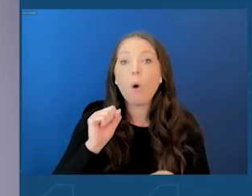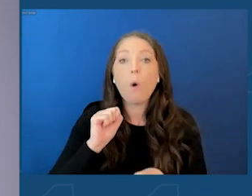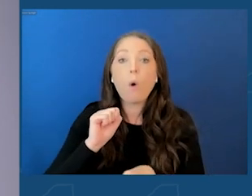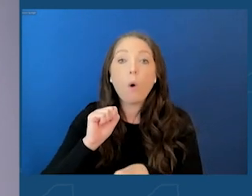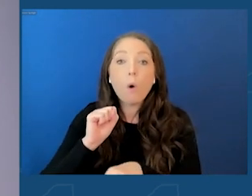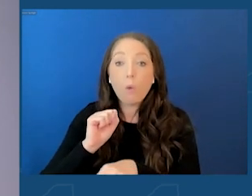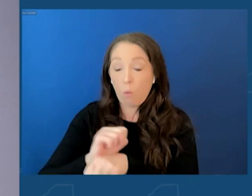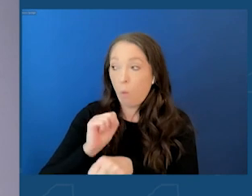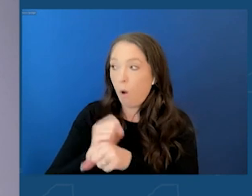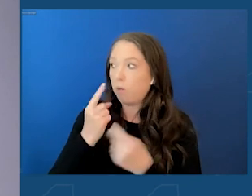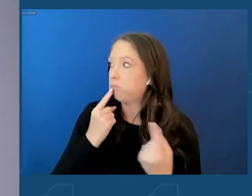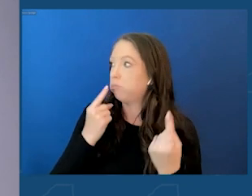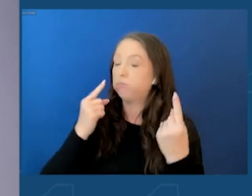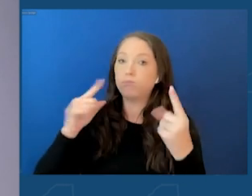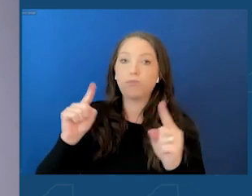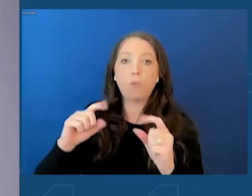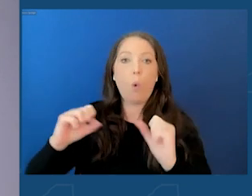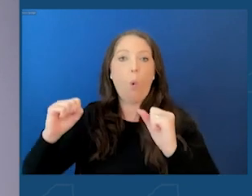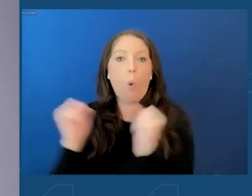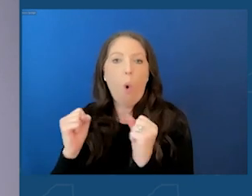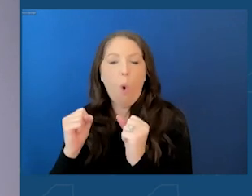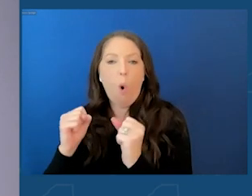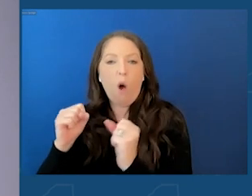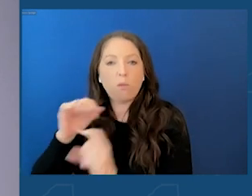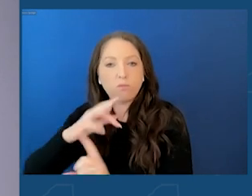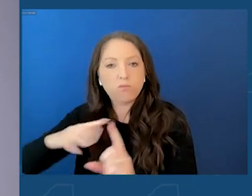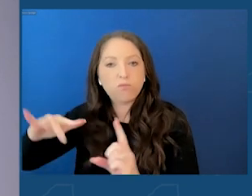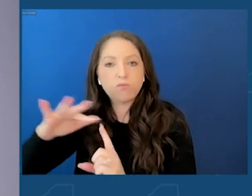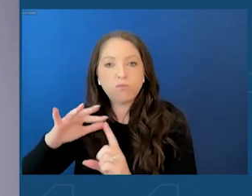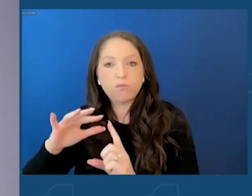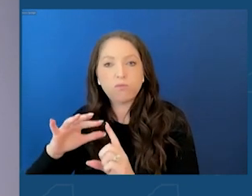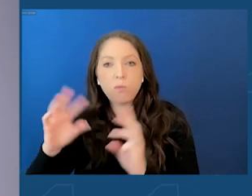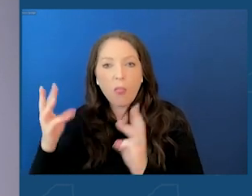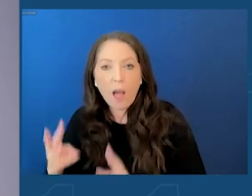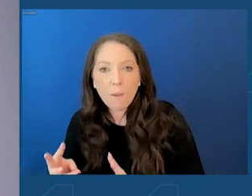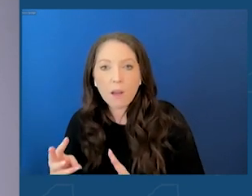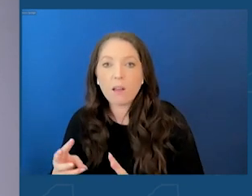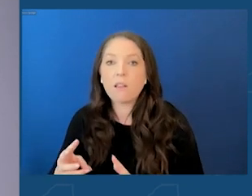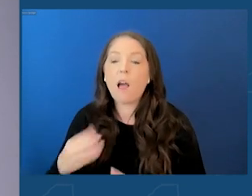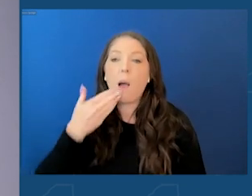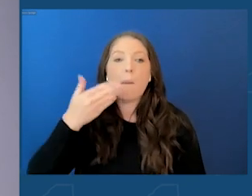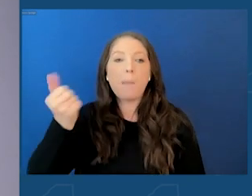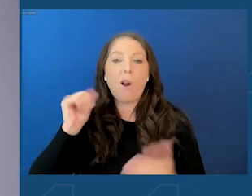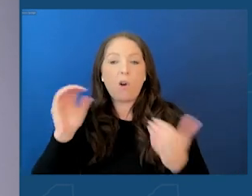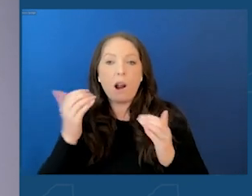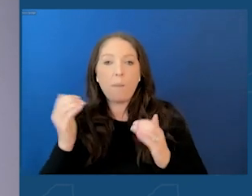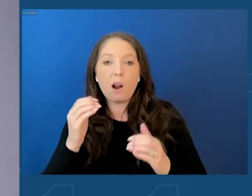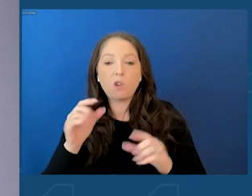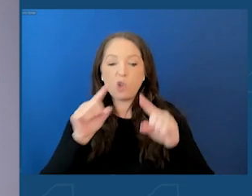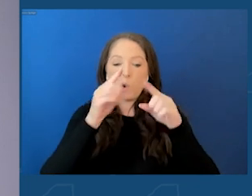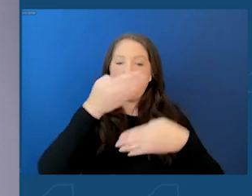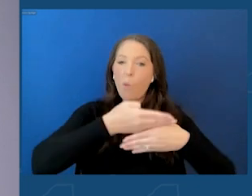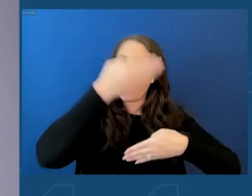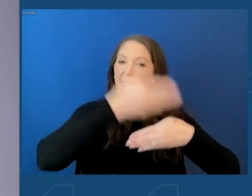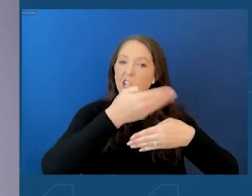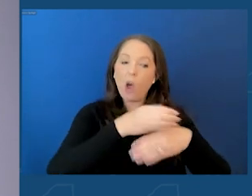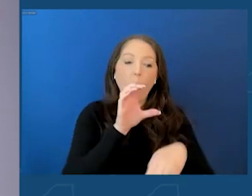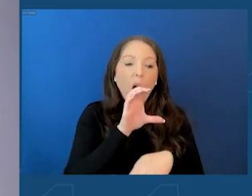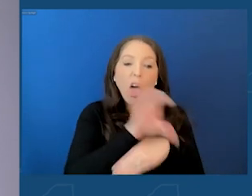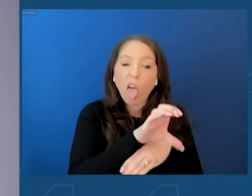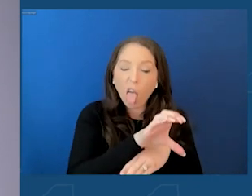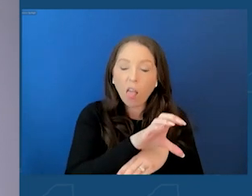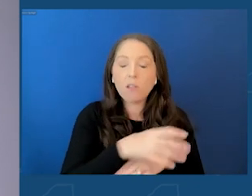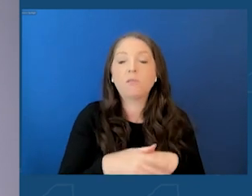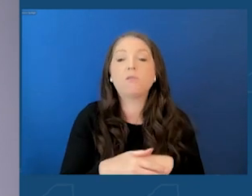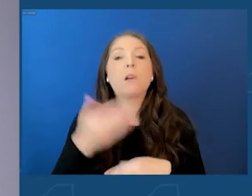ours. They're much more efficient than window air conditioners for cooling and more efficient than oil-burning furnaces and